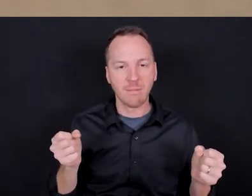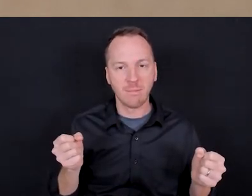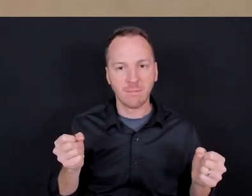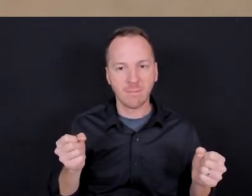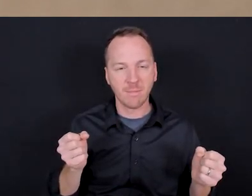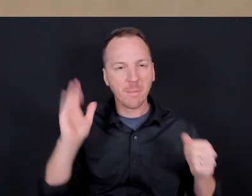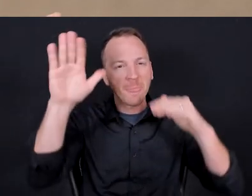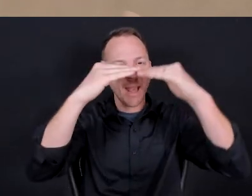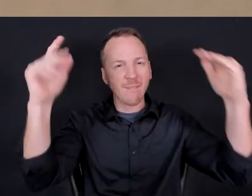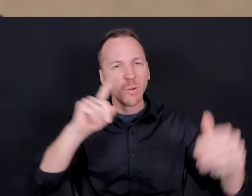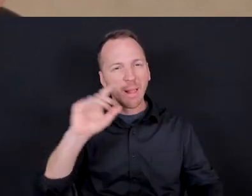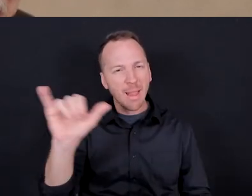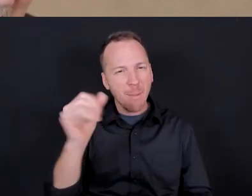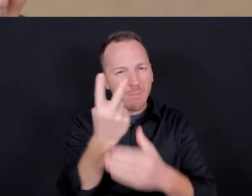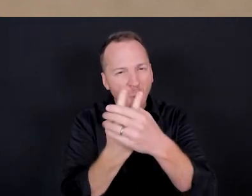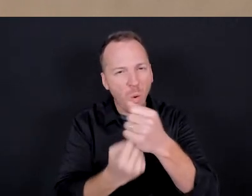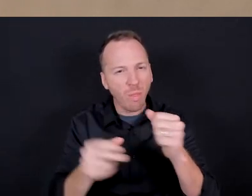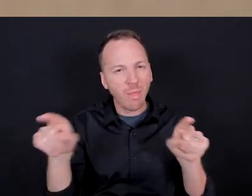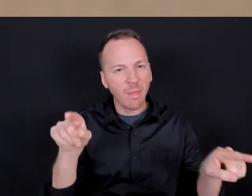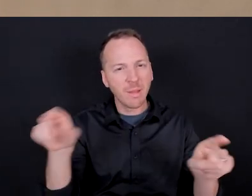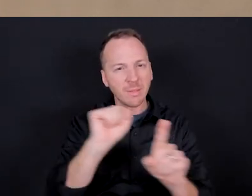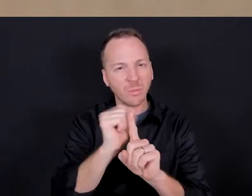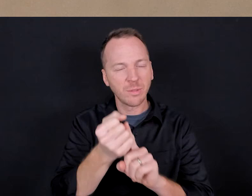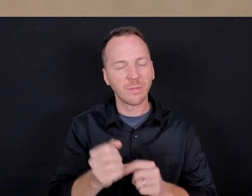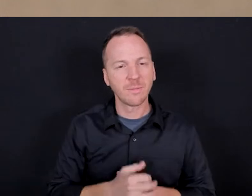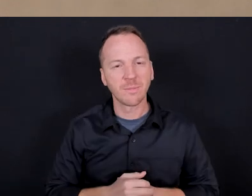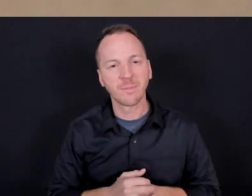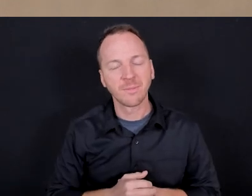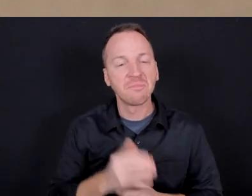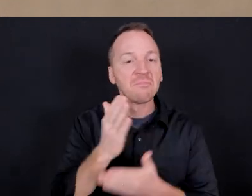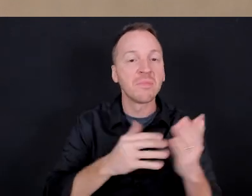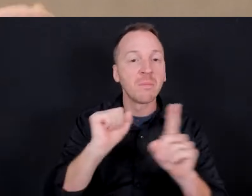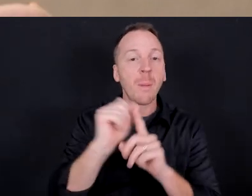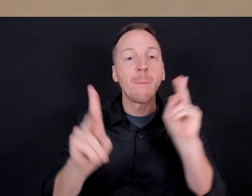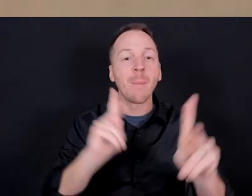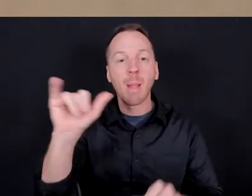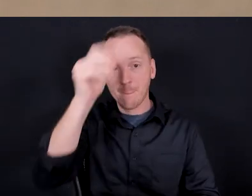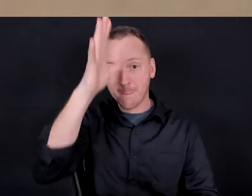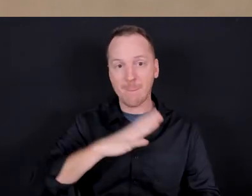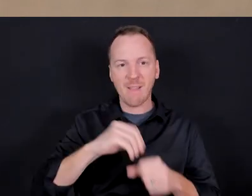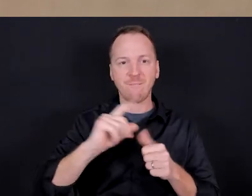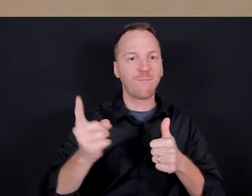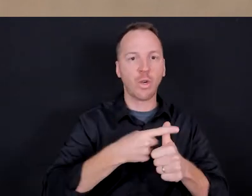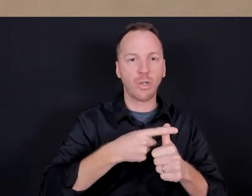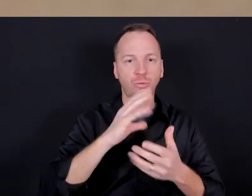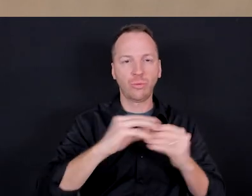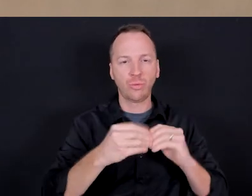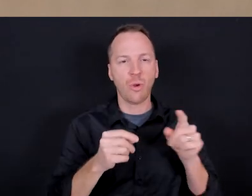The kingdom of heaven is really like both of these situations. You know, sometimes people are like the man in the first